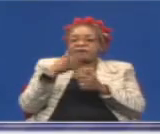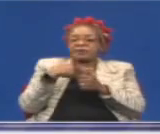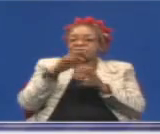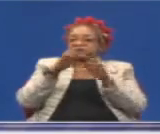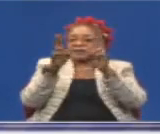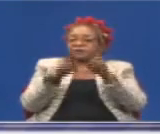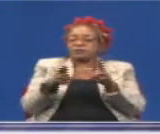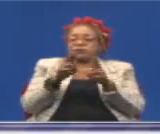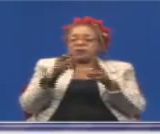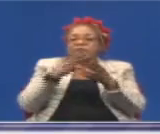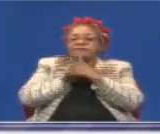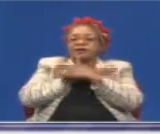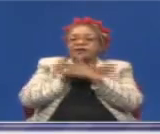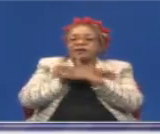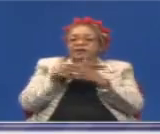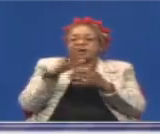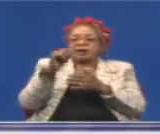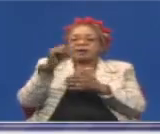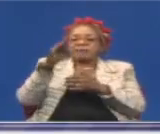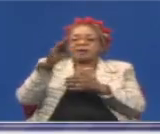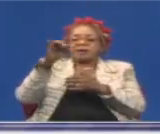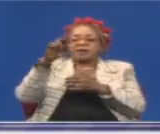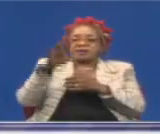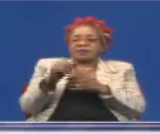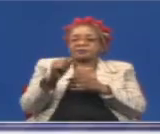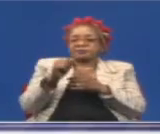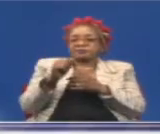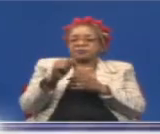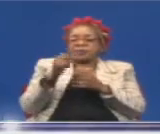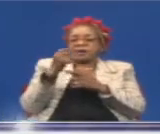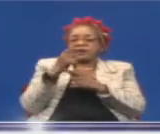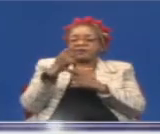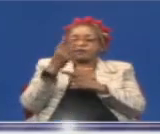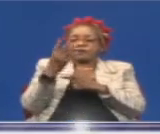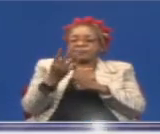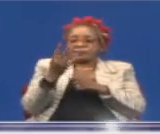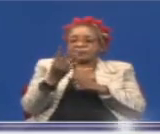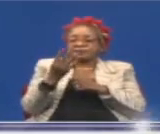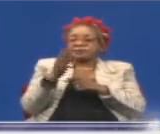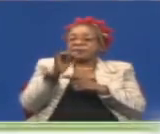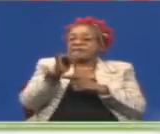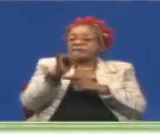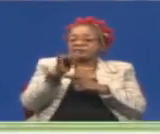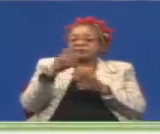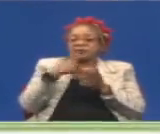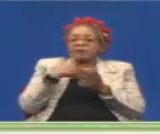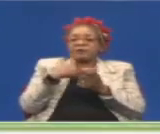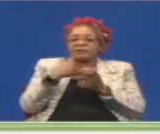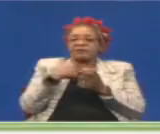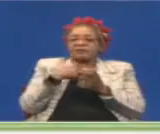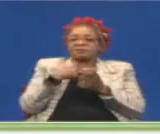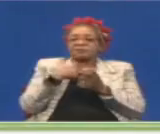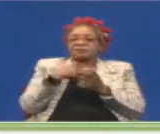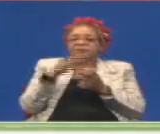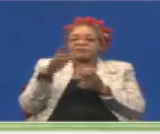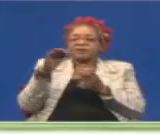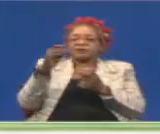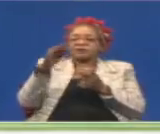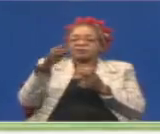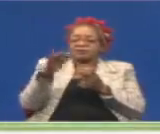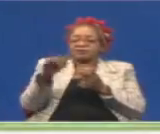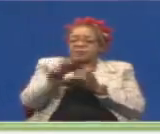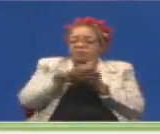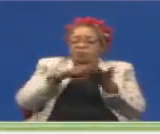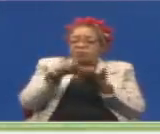friendly match against Albania in Tirana on the 11th of April. The squad comprises of a mixture of in-form 16